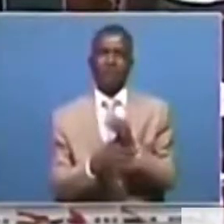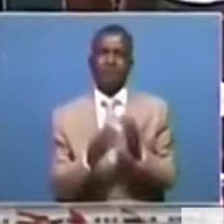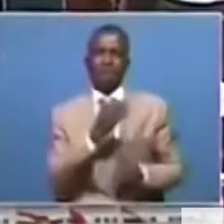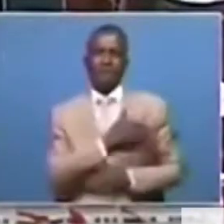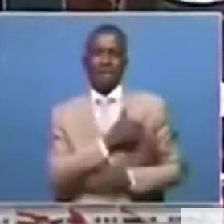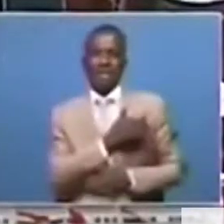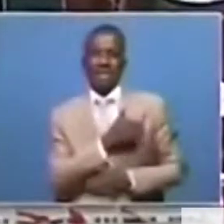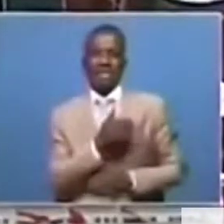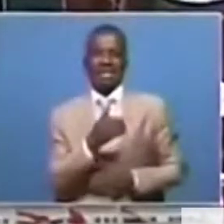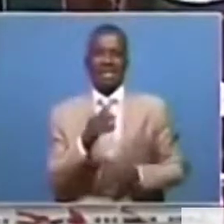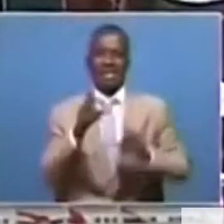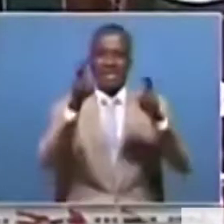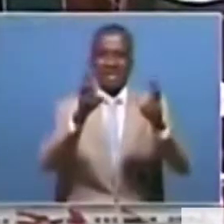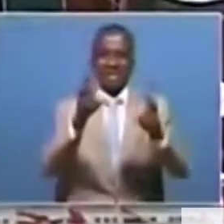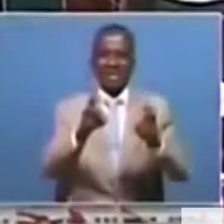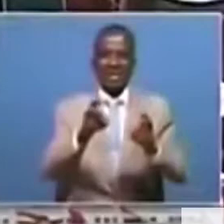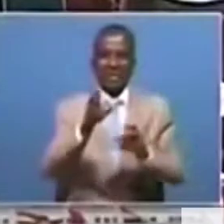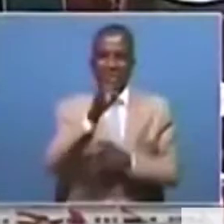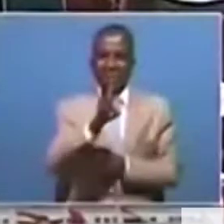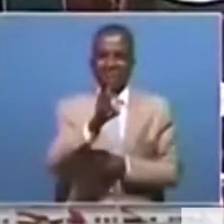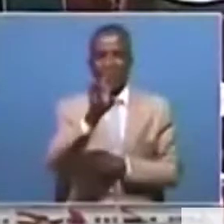Canadian case of